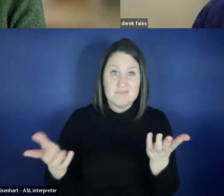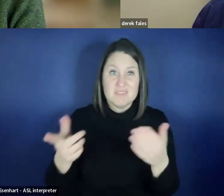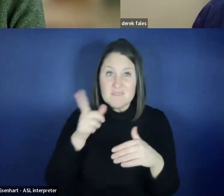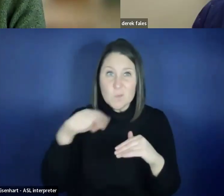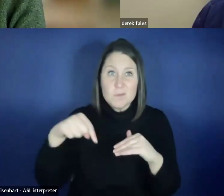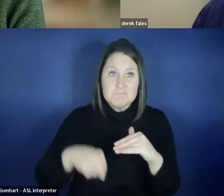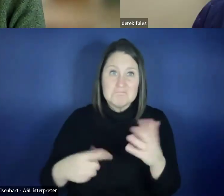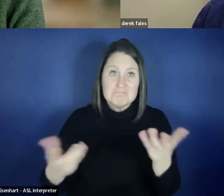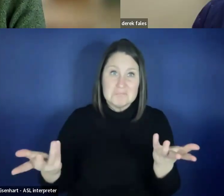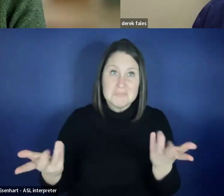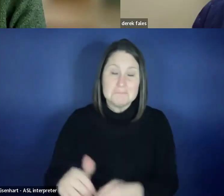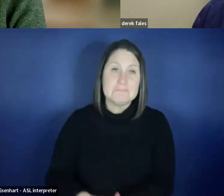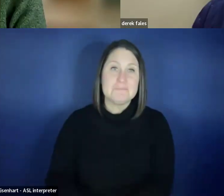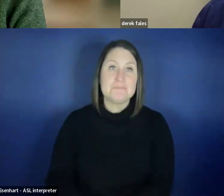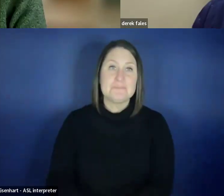Yeah, right.